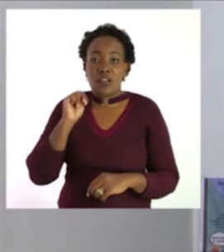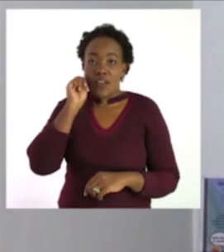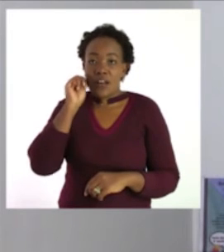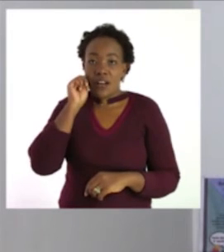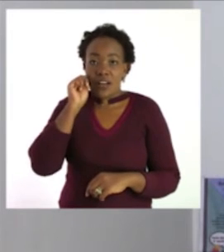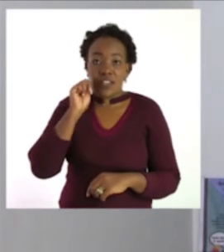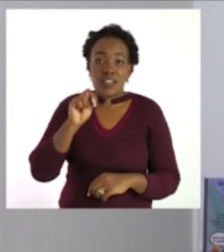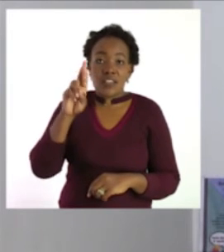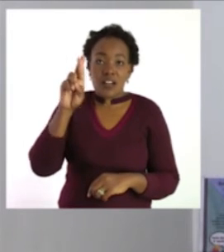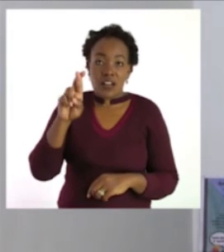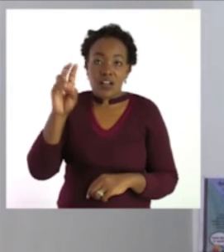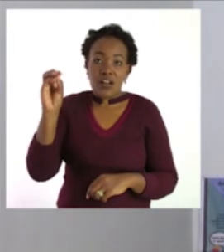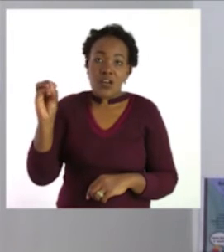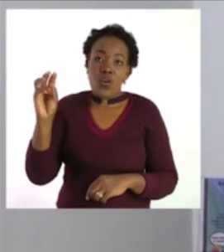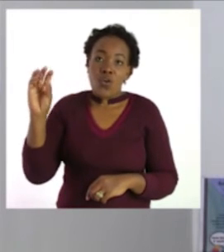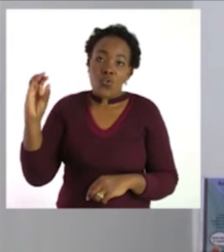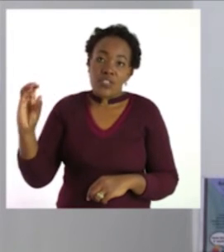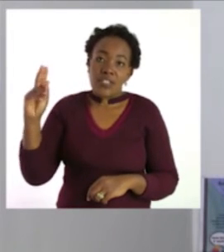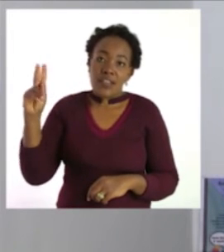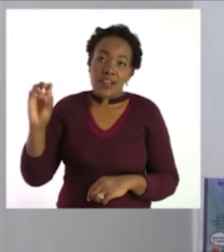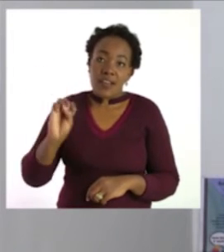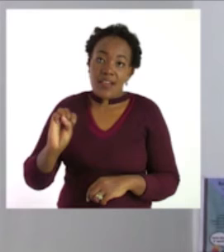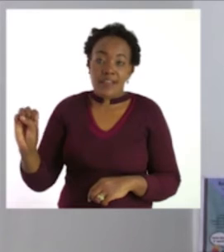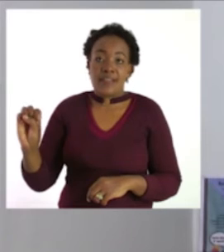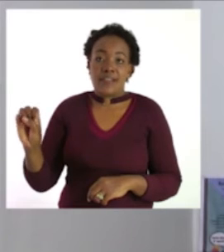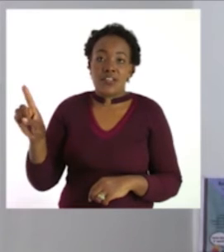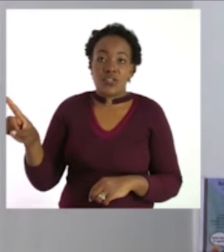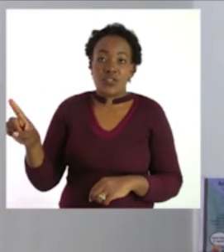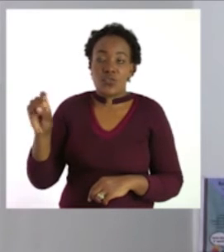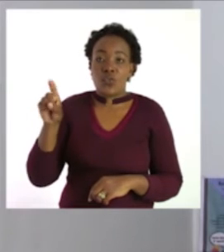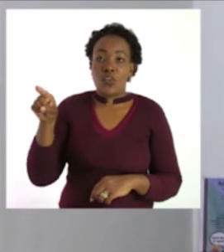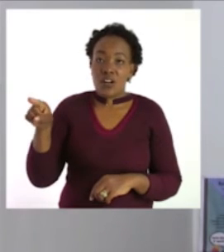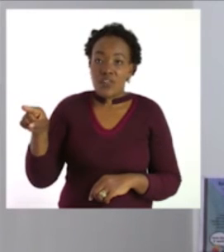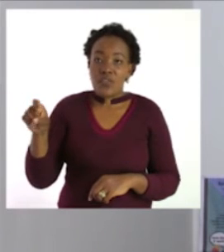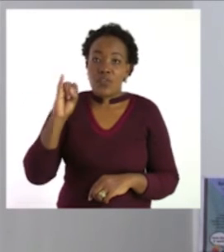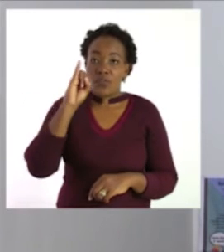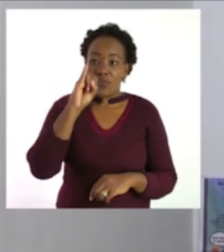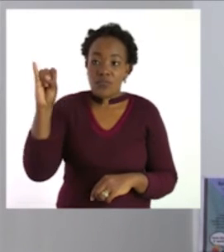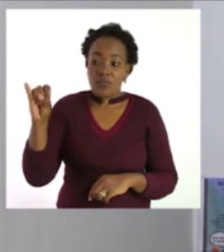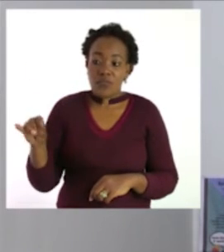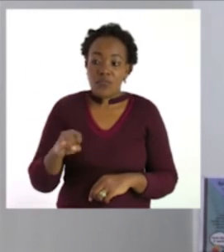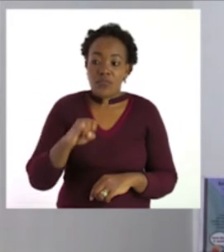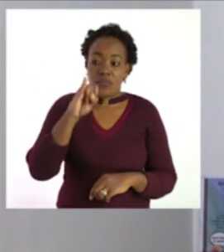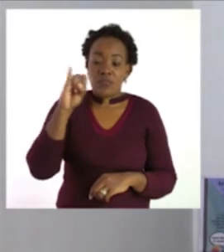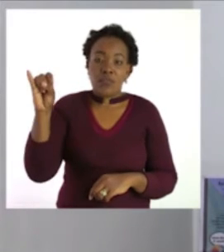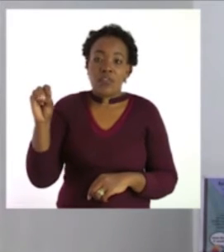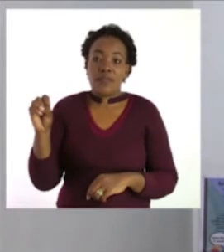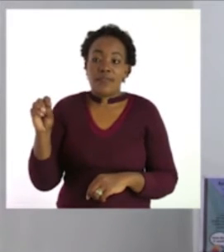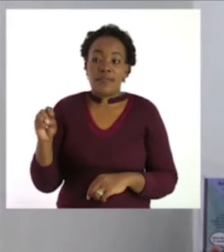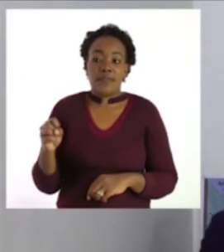plural is rocks. So you put a box like that. So I want